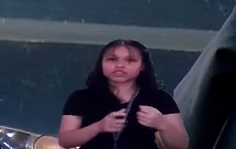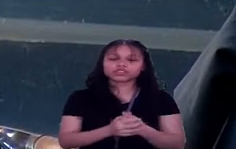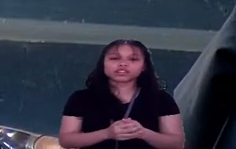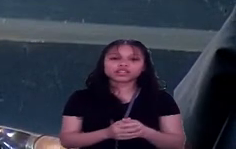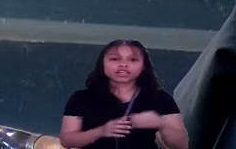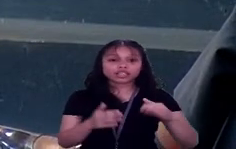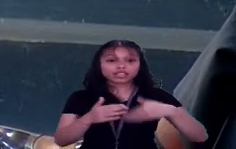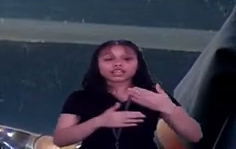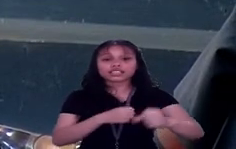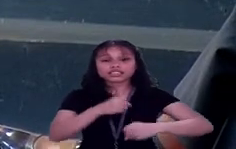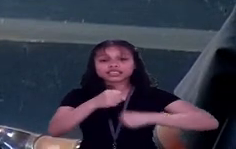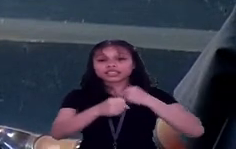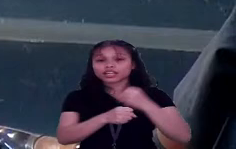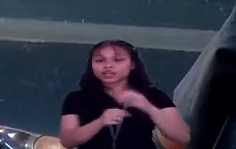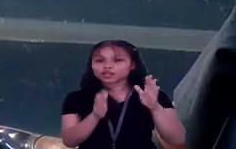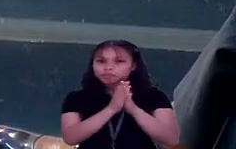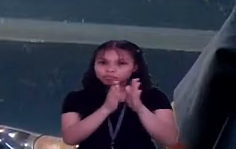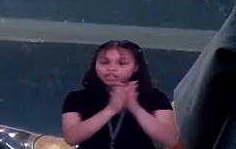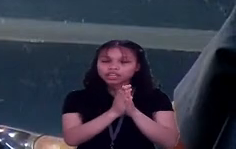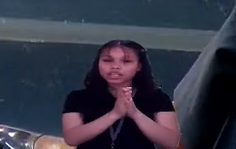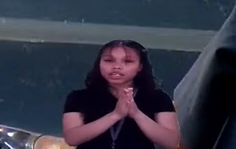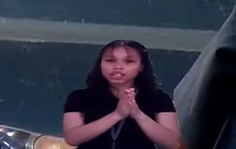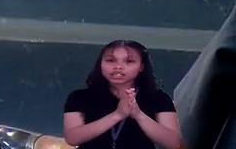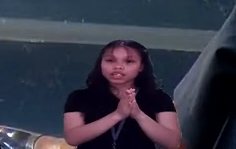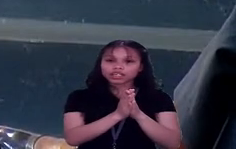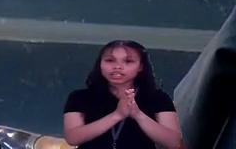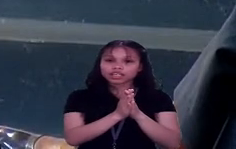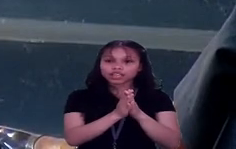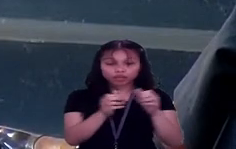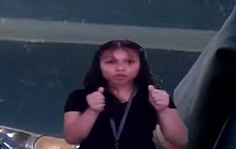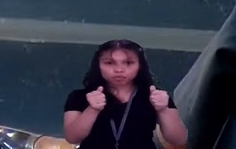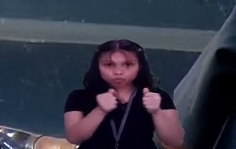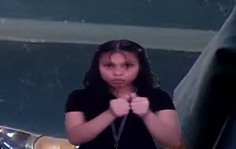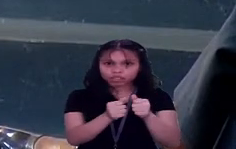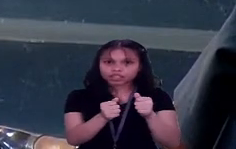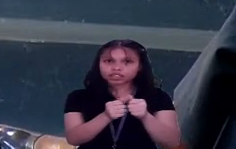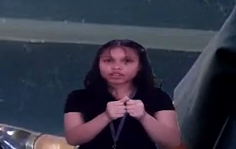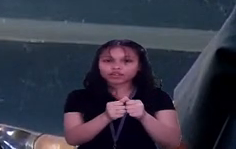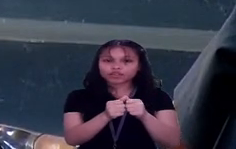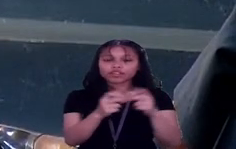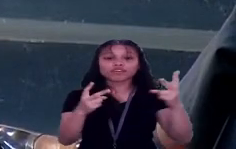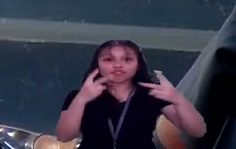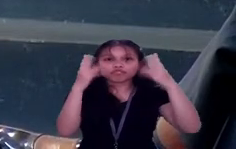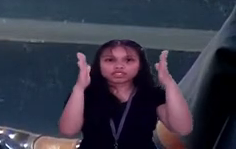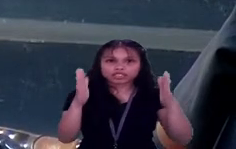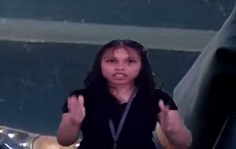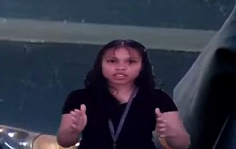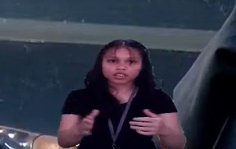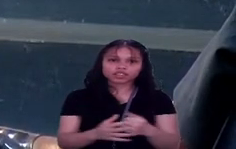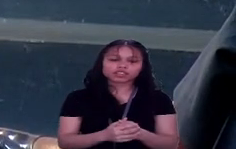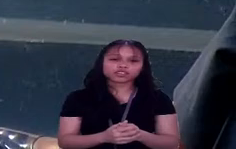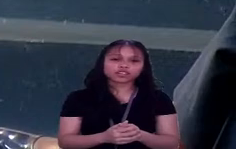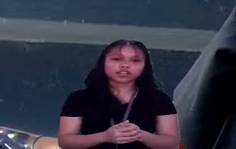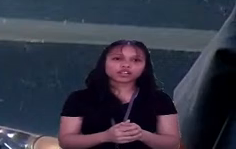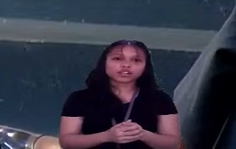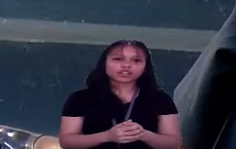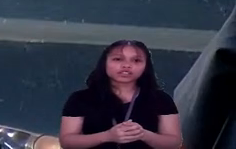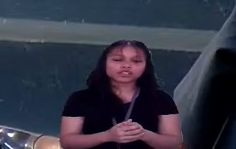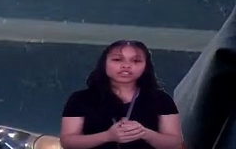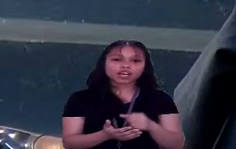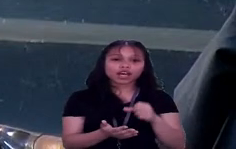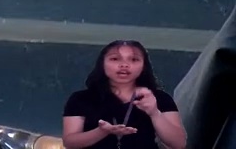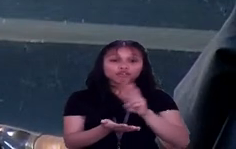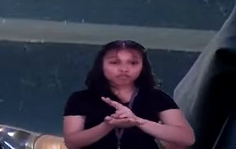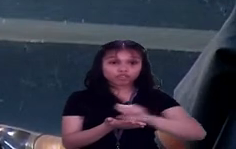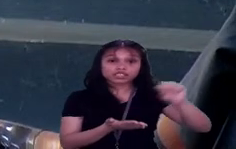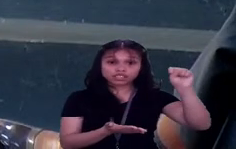next year of April. Please do pray for me. My pastor will accompany me with the visitor's visa, and I'll be processing my visitor's visa here